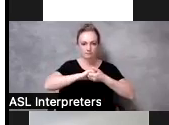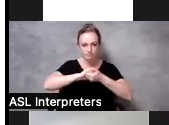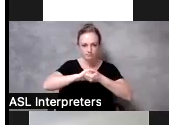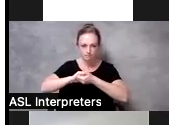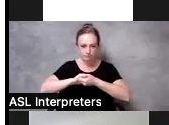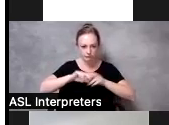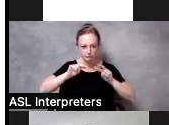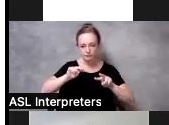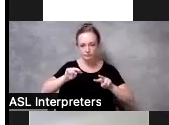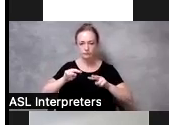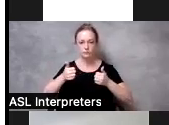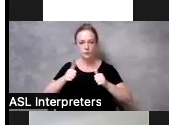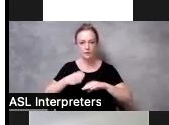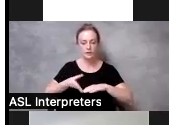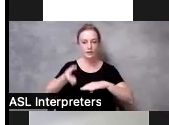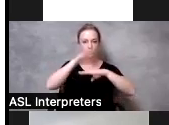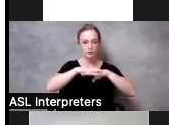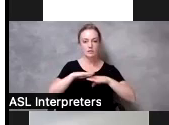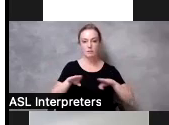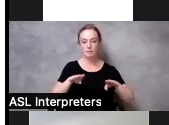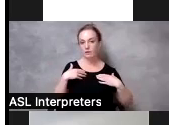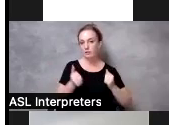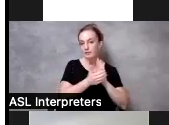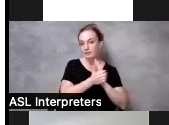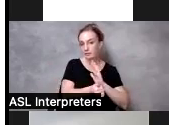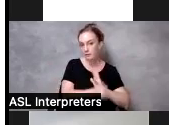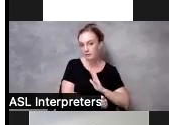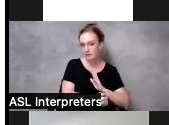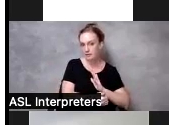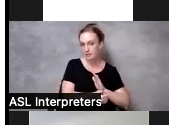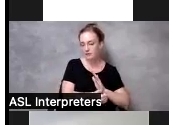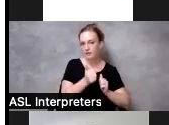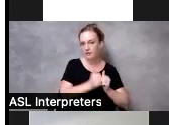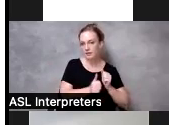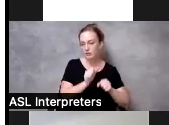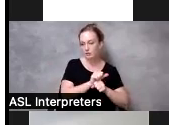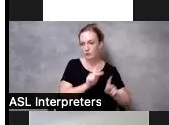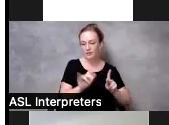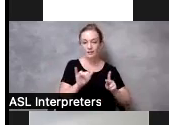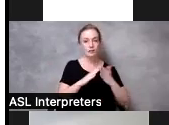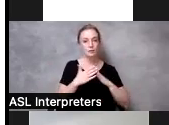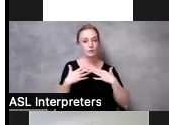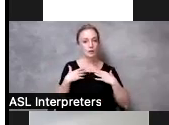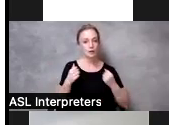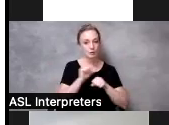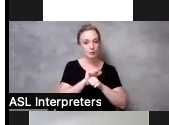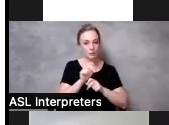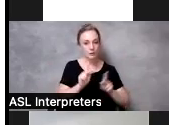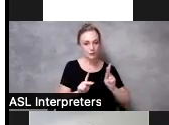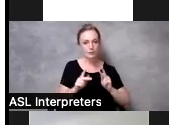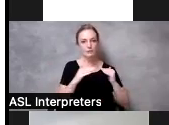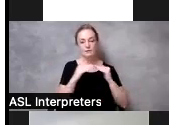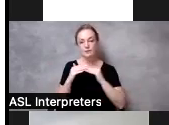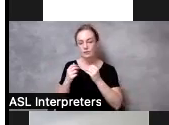to increase the behavioral health competencies of workers like community health workers and peer supports